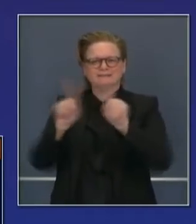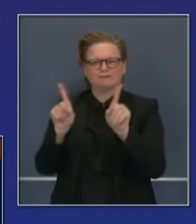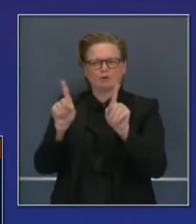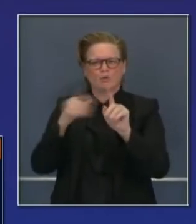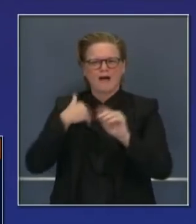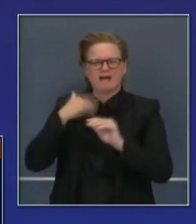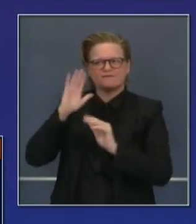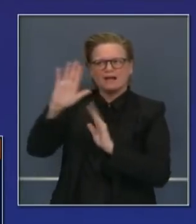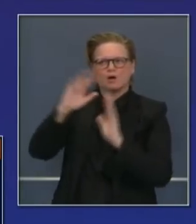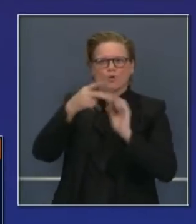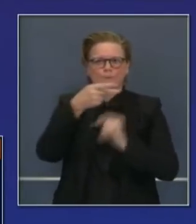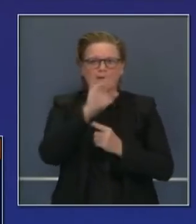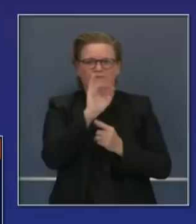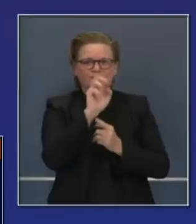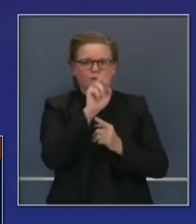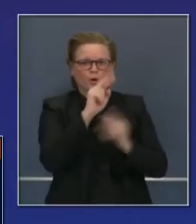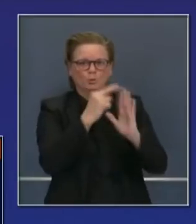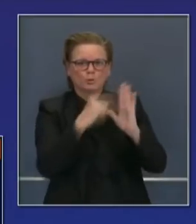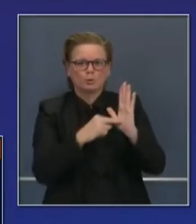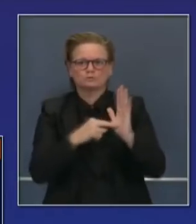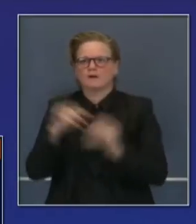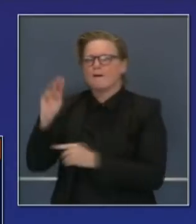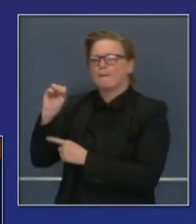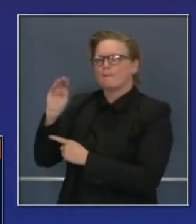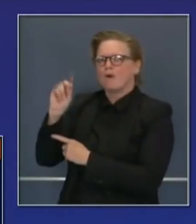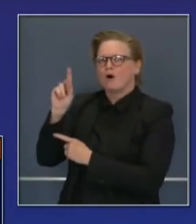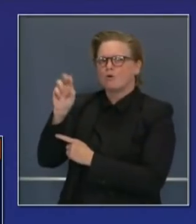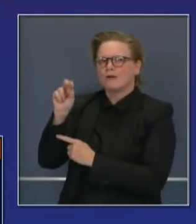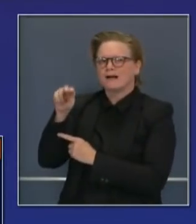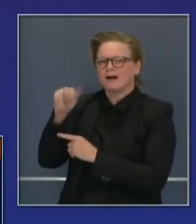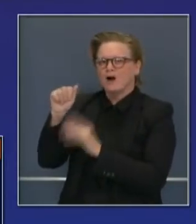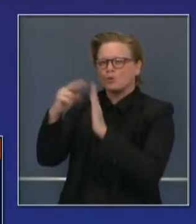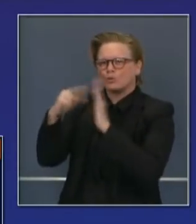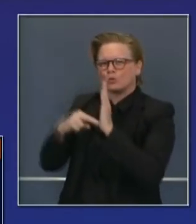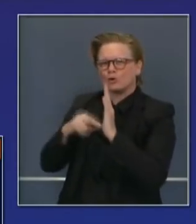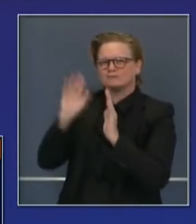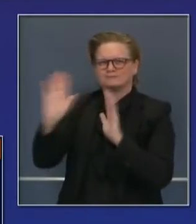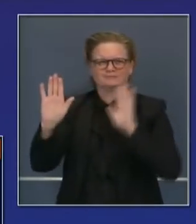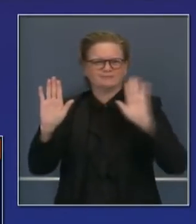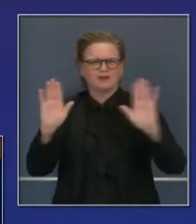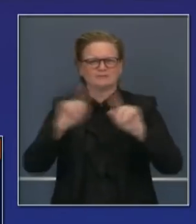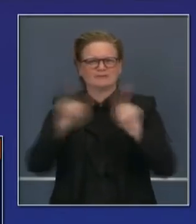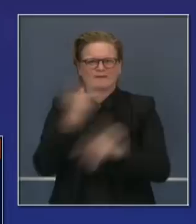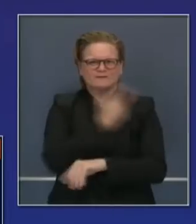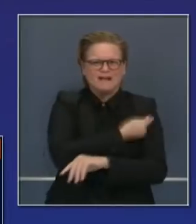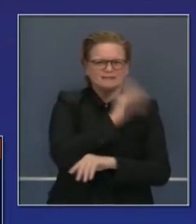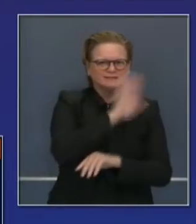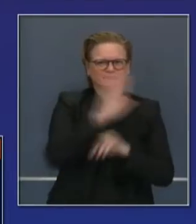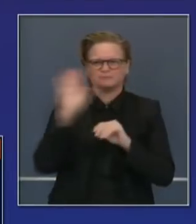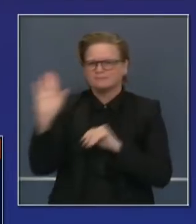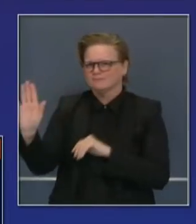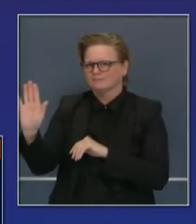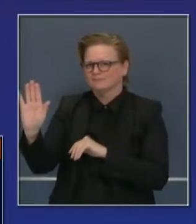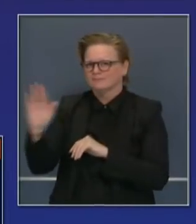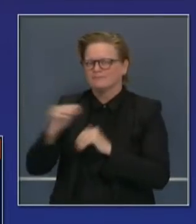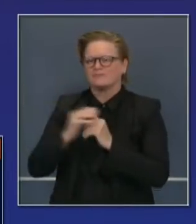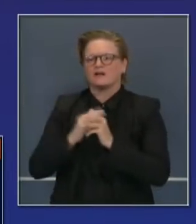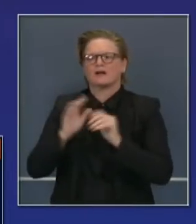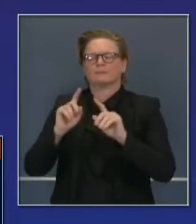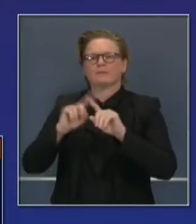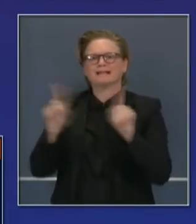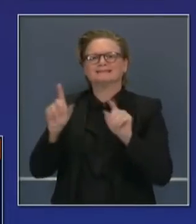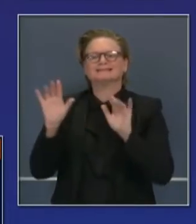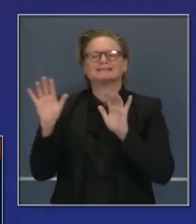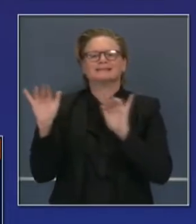procedures because it's a different vaccine, but nonetheless, the efficacy is roughly the same. Again, very